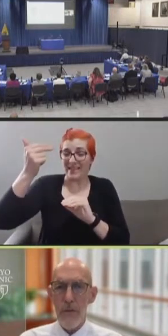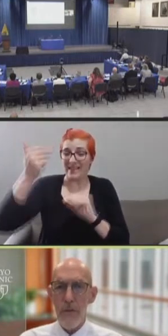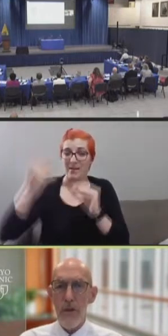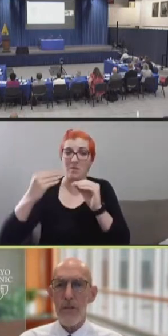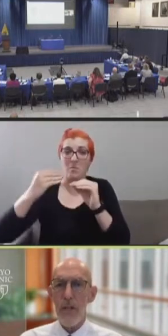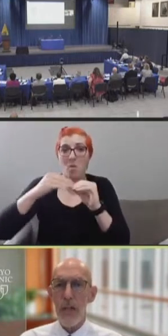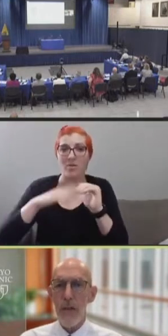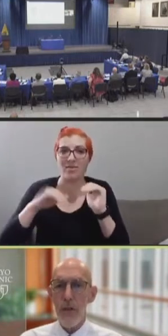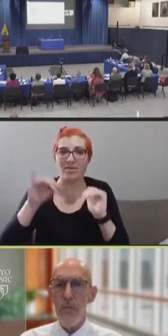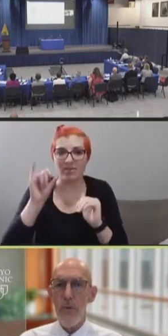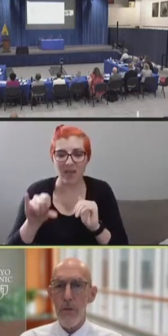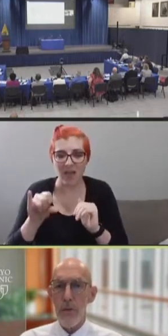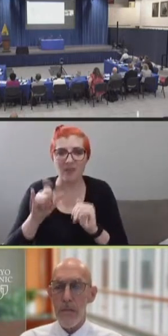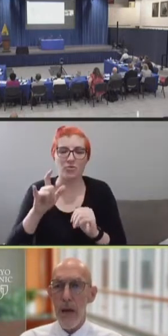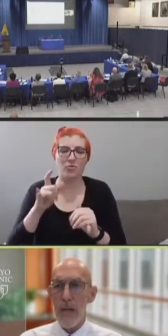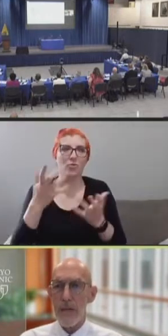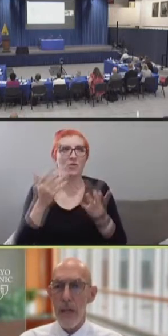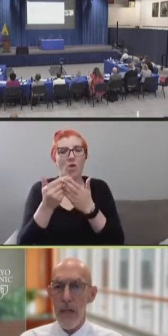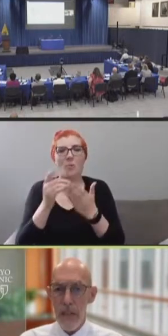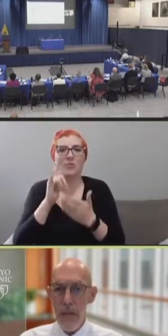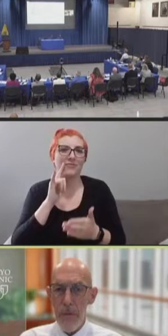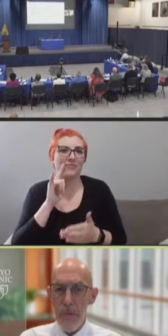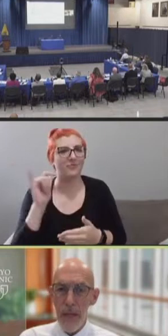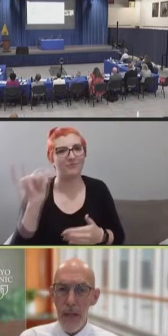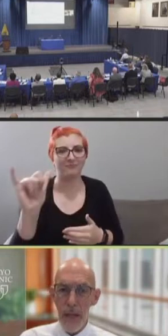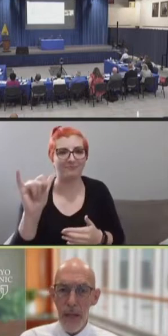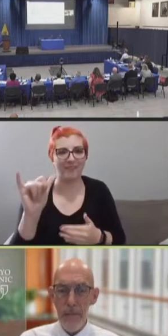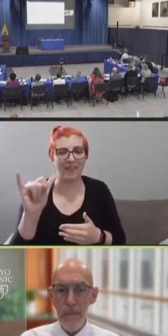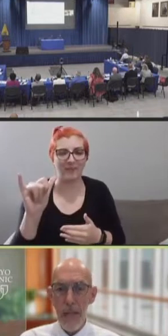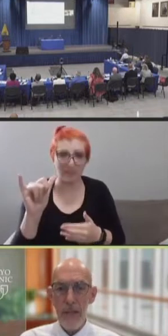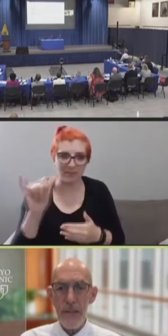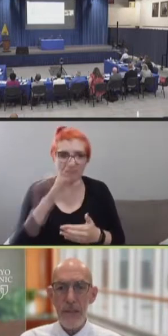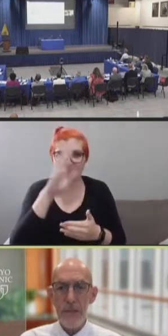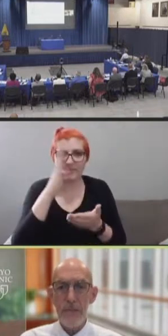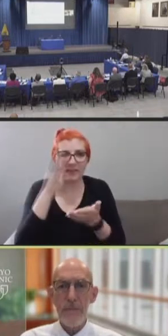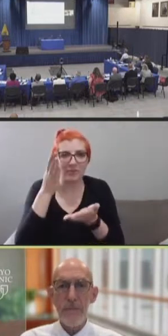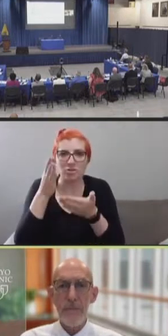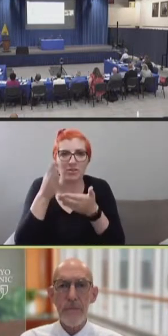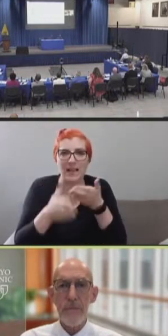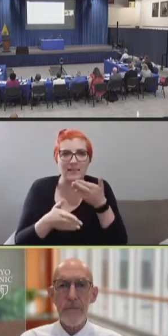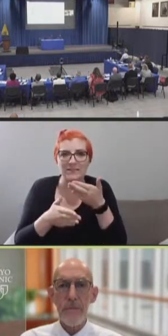infinite diversity of human response capability. Next.